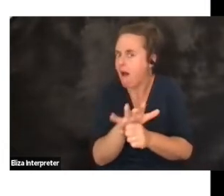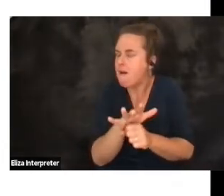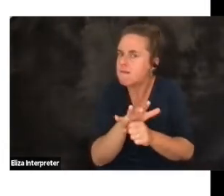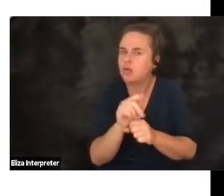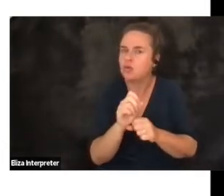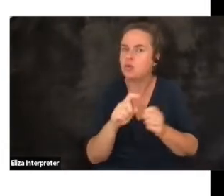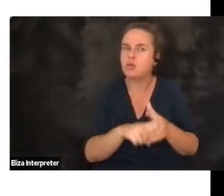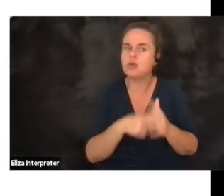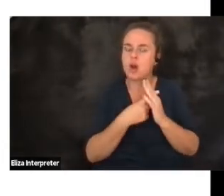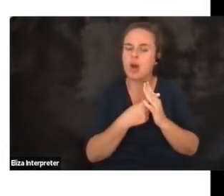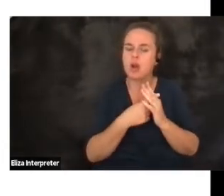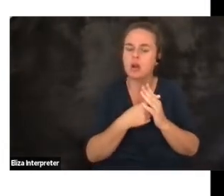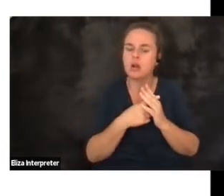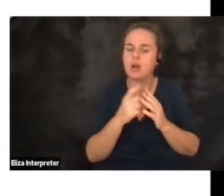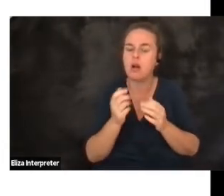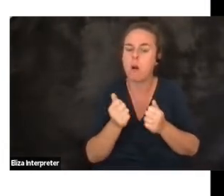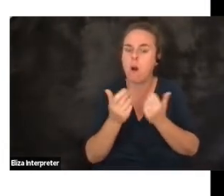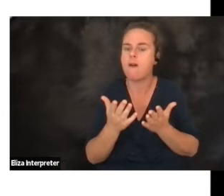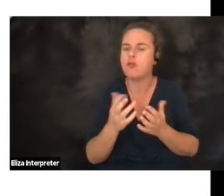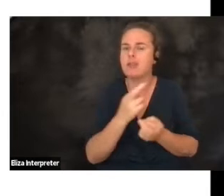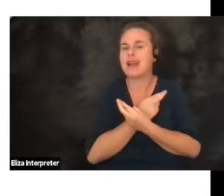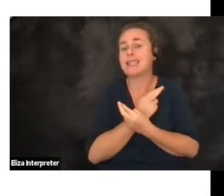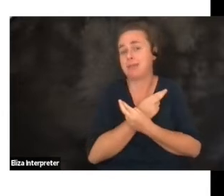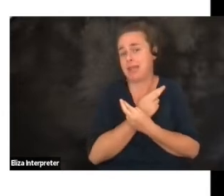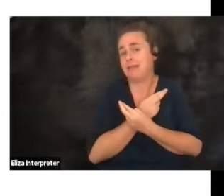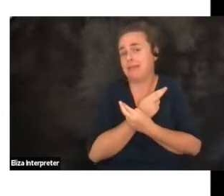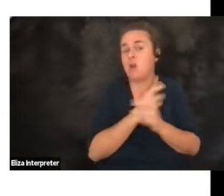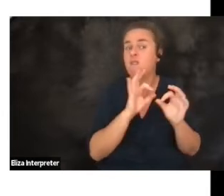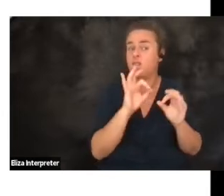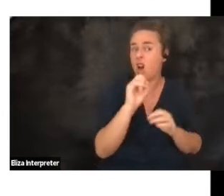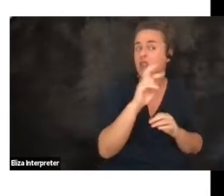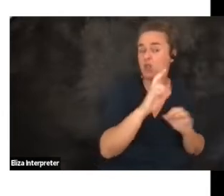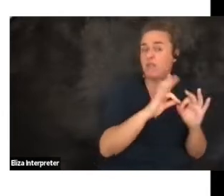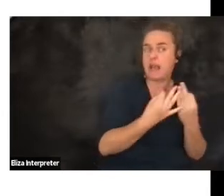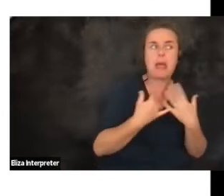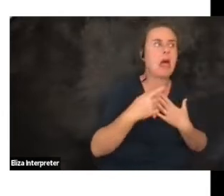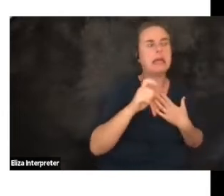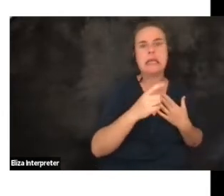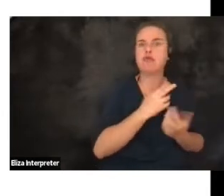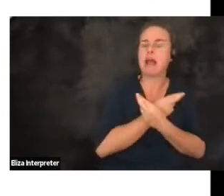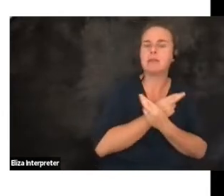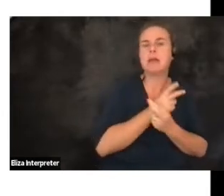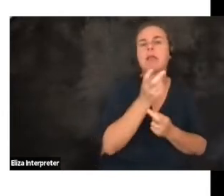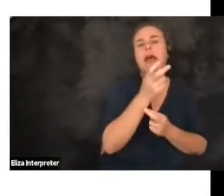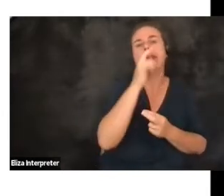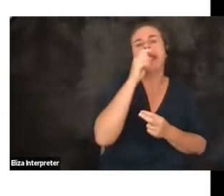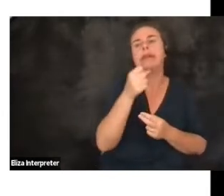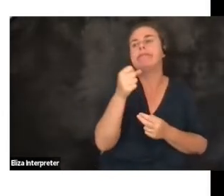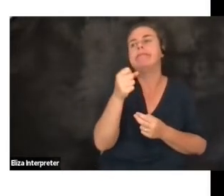start offering some respite care to other foster families, right? But